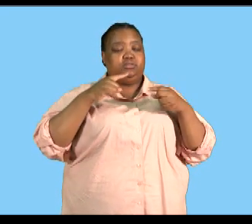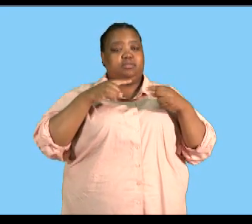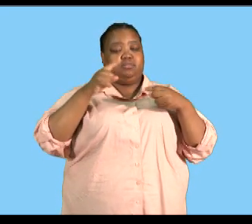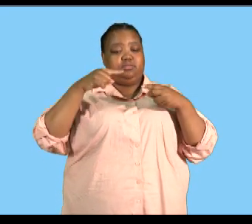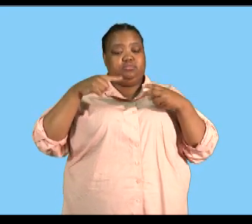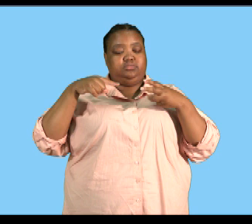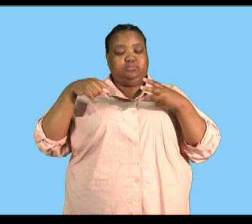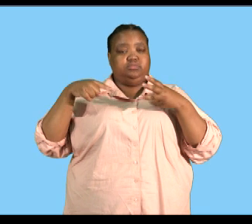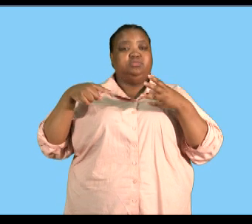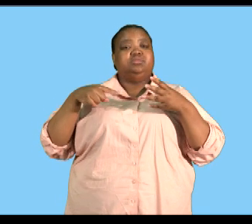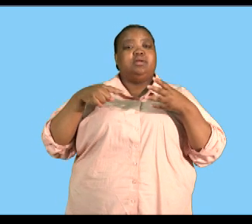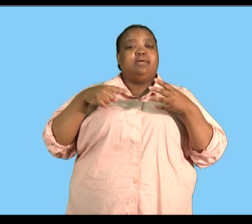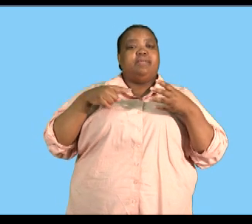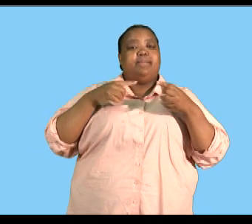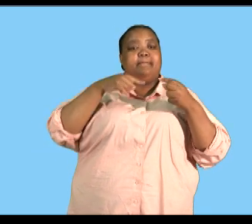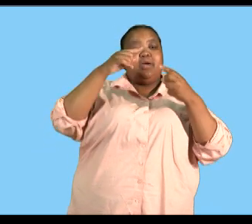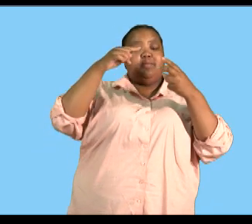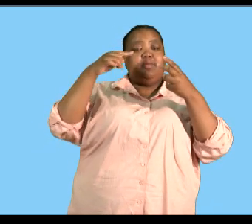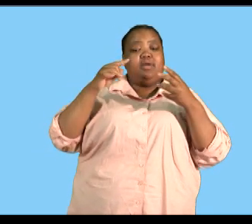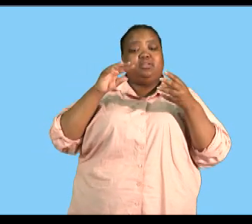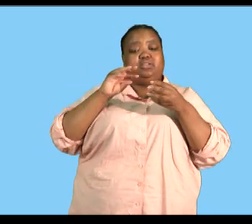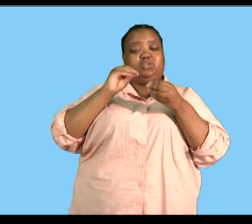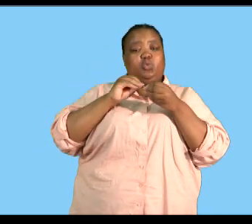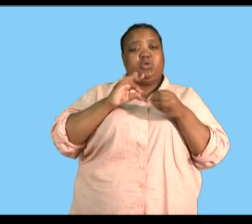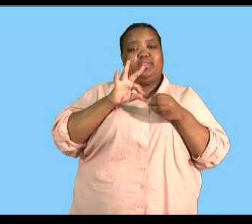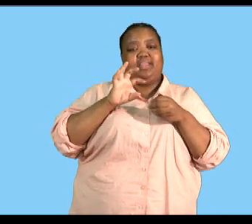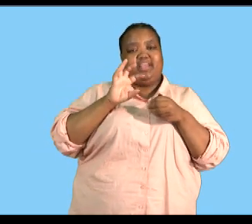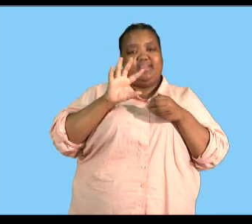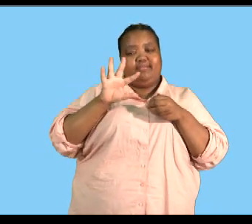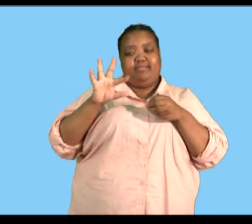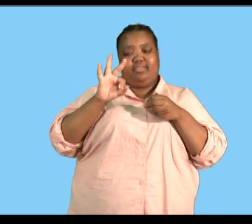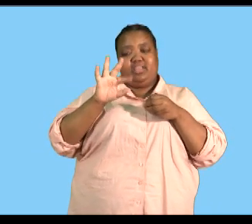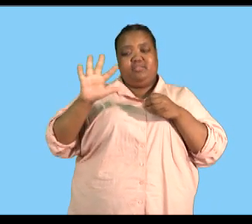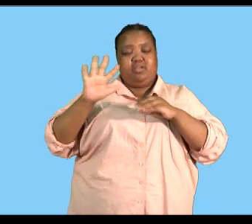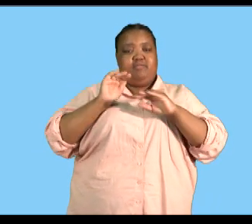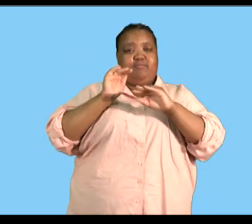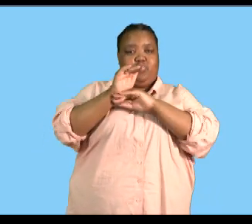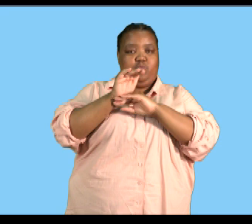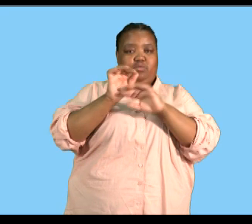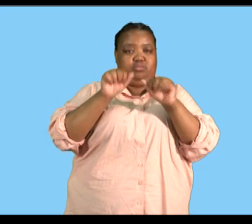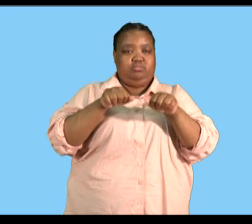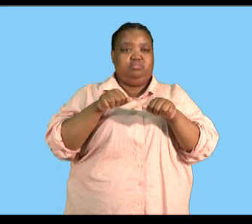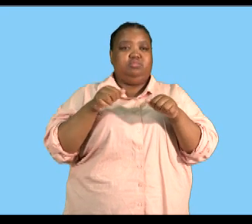more than 35 marks. So now looking at this table, we have 1,